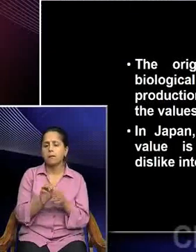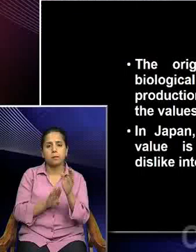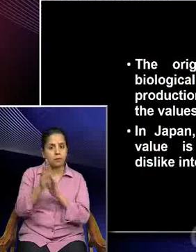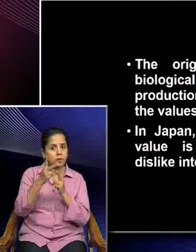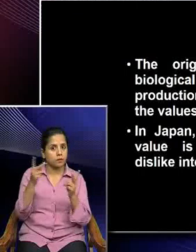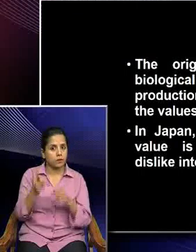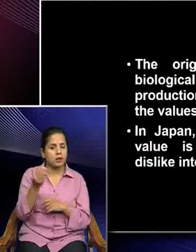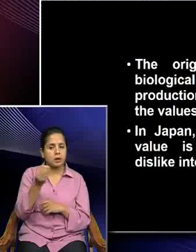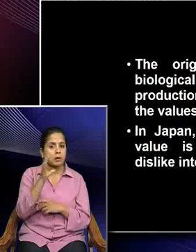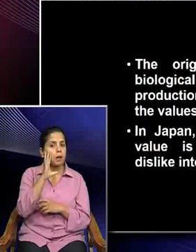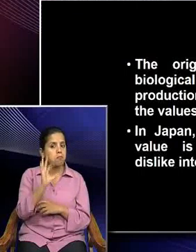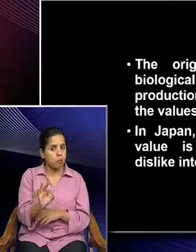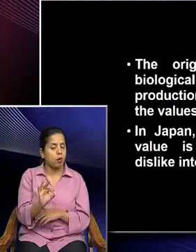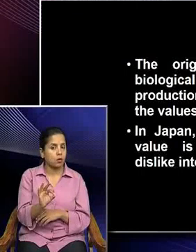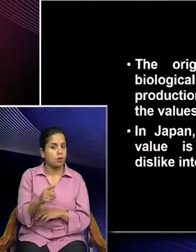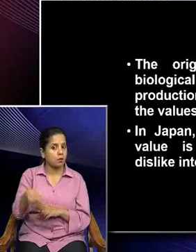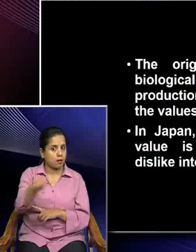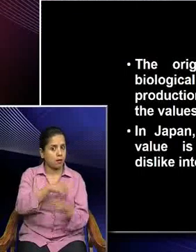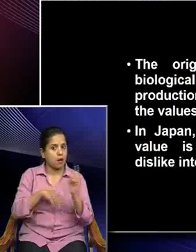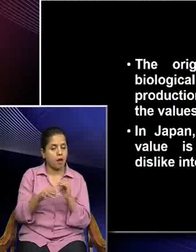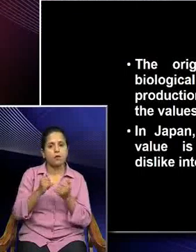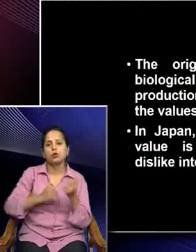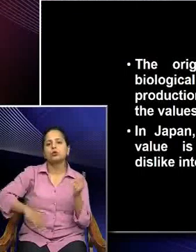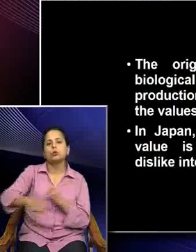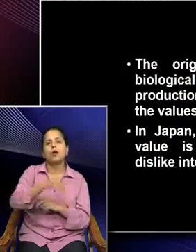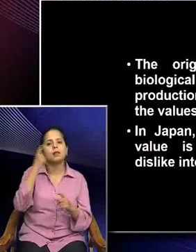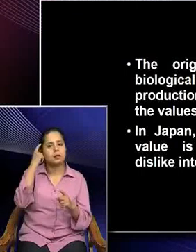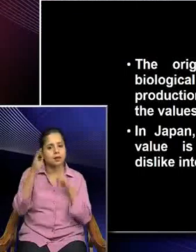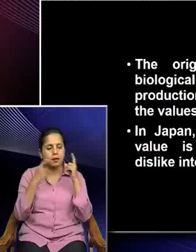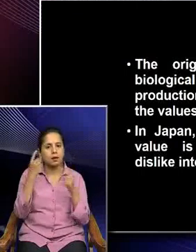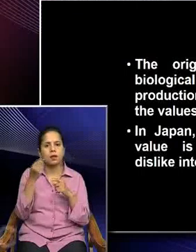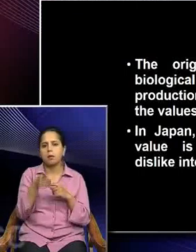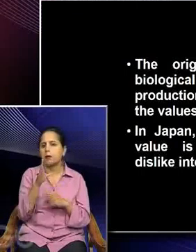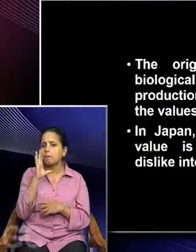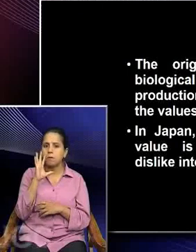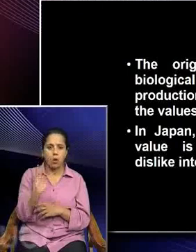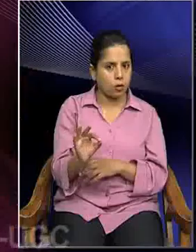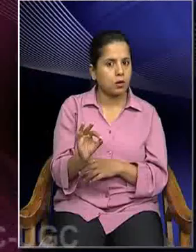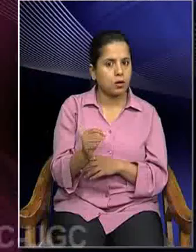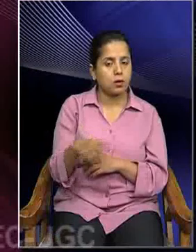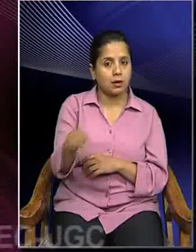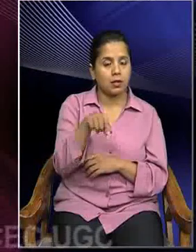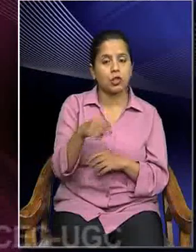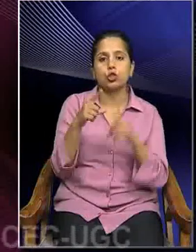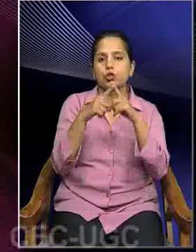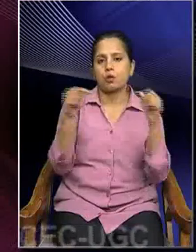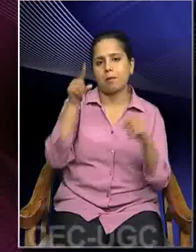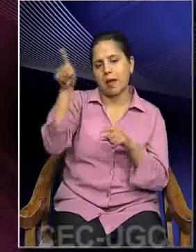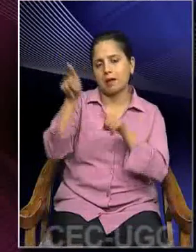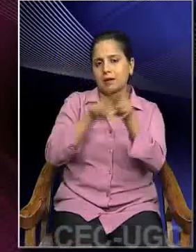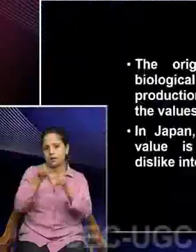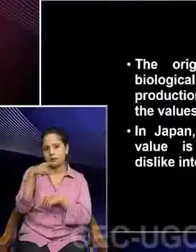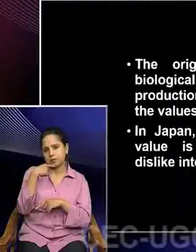certain important things that the society thinks are significant. So in Japan, for